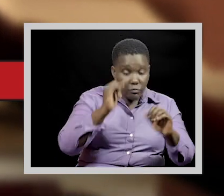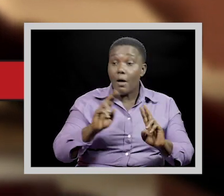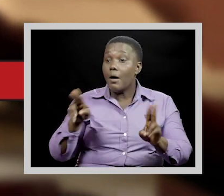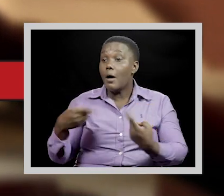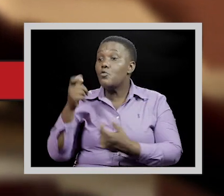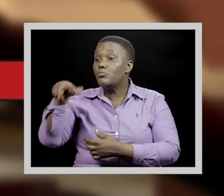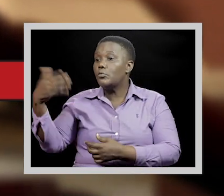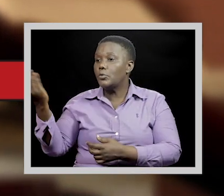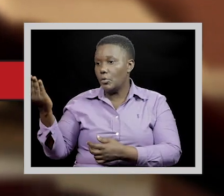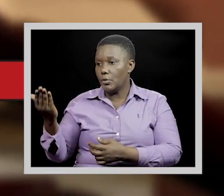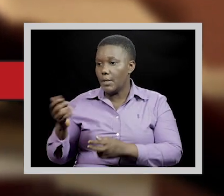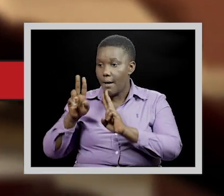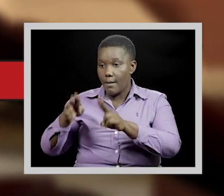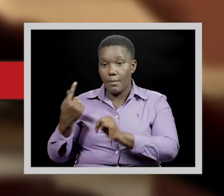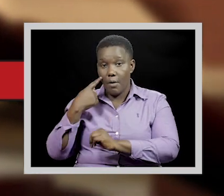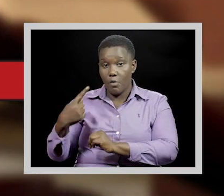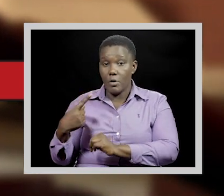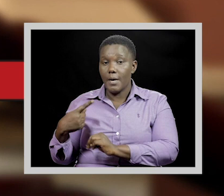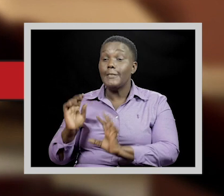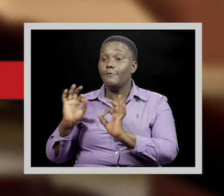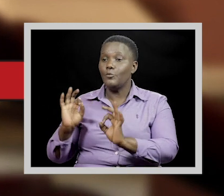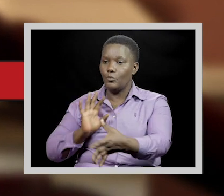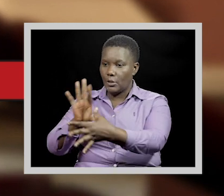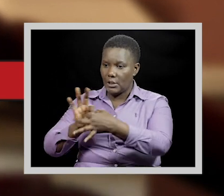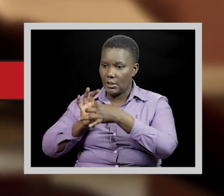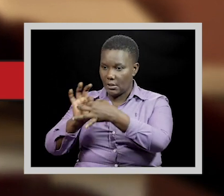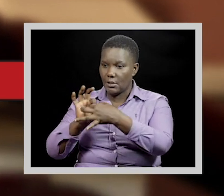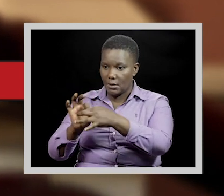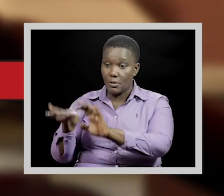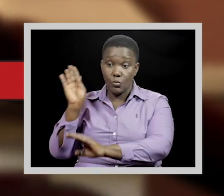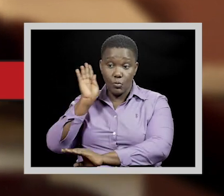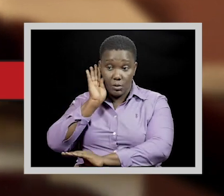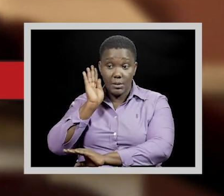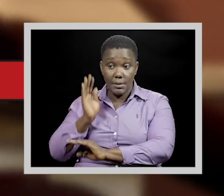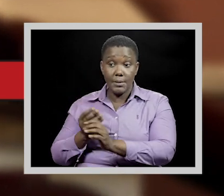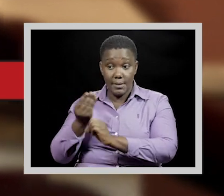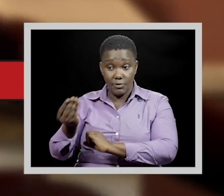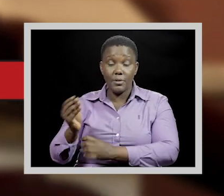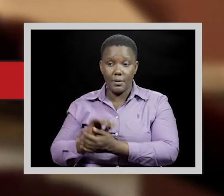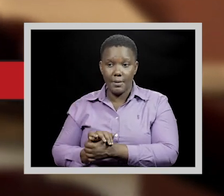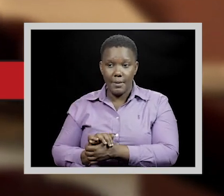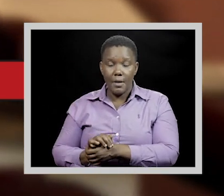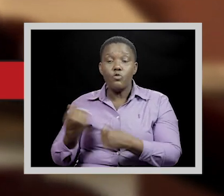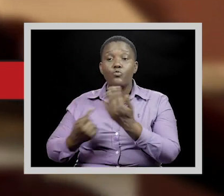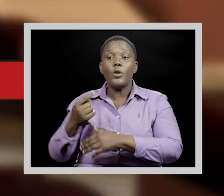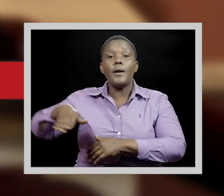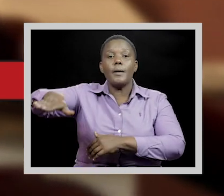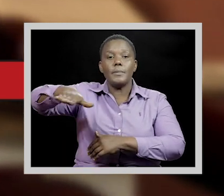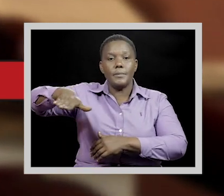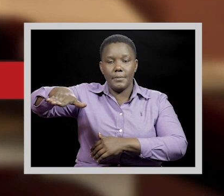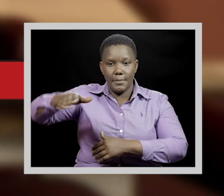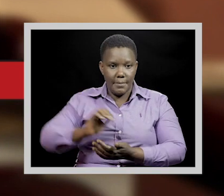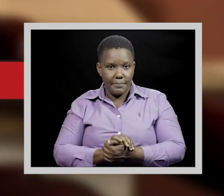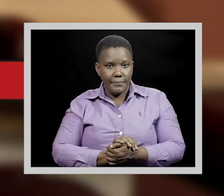other person that the magistrate considers appropriate in the particular circumstances of a